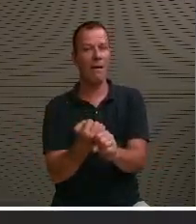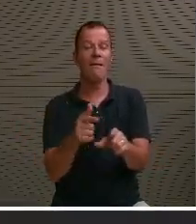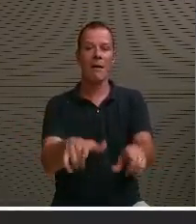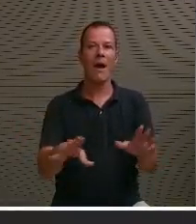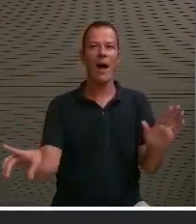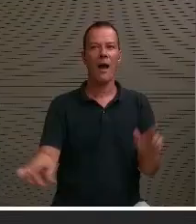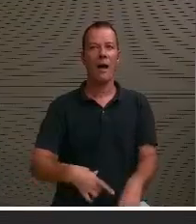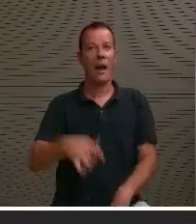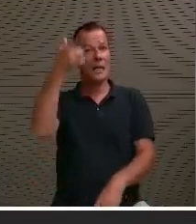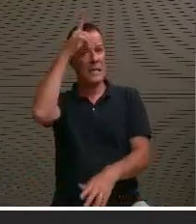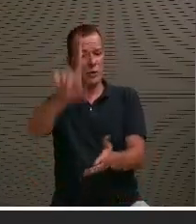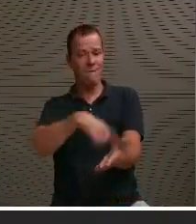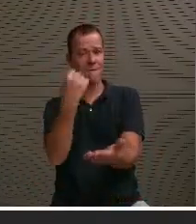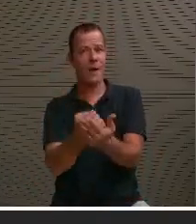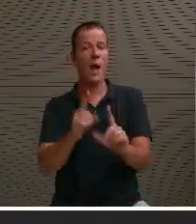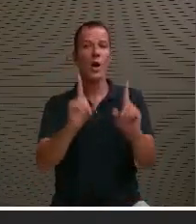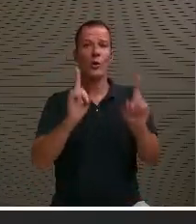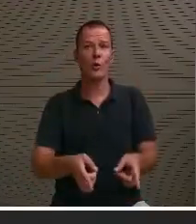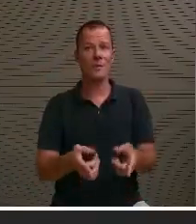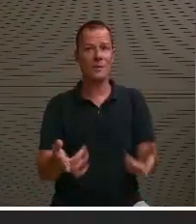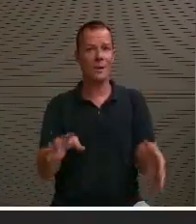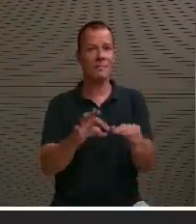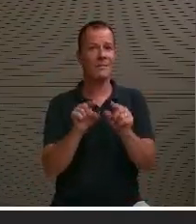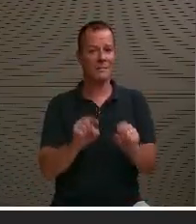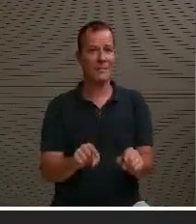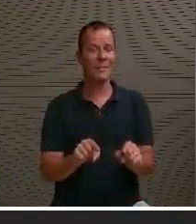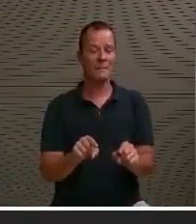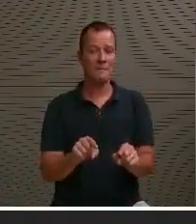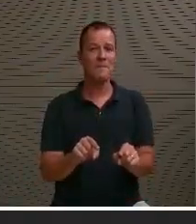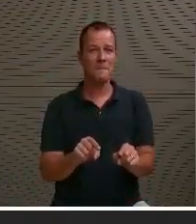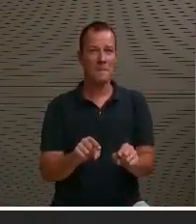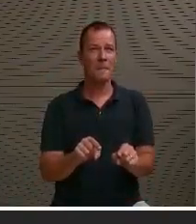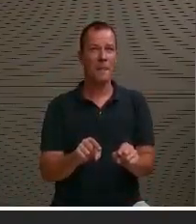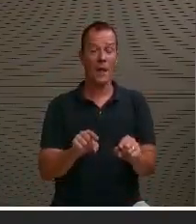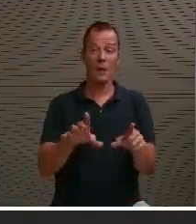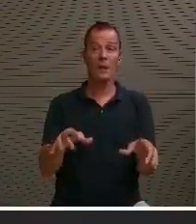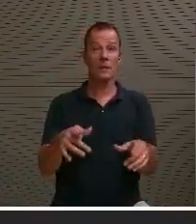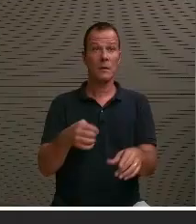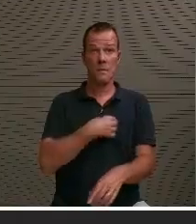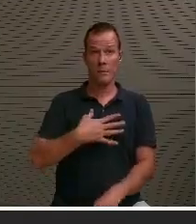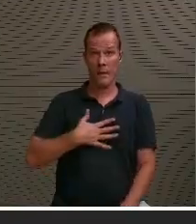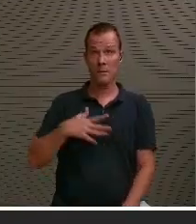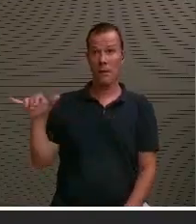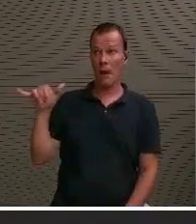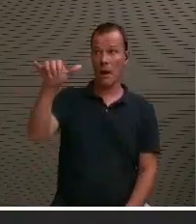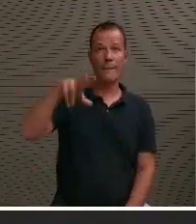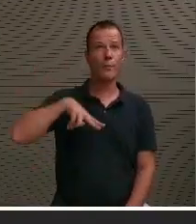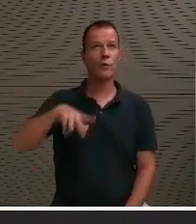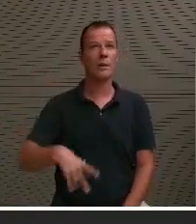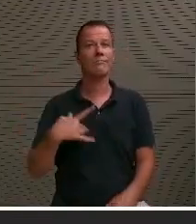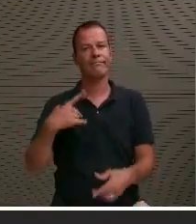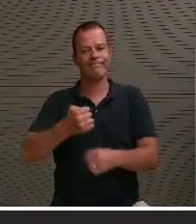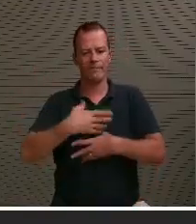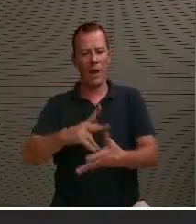started in an airline, Portuguese airline, as a maintenance engineer. And then I worked